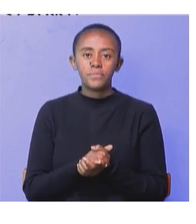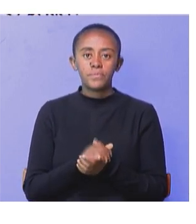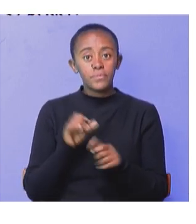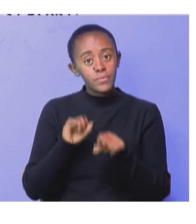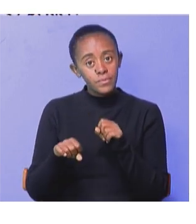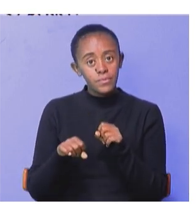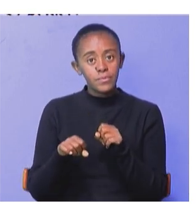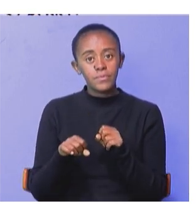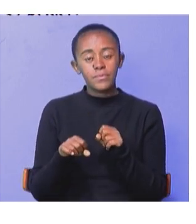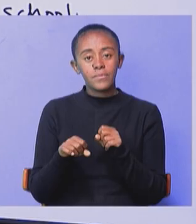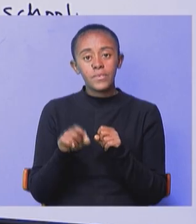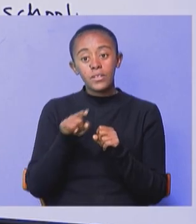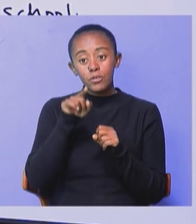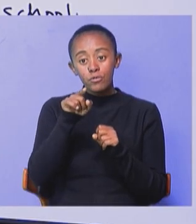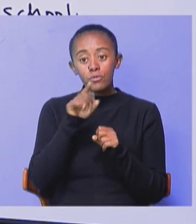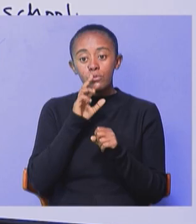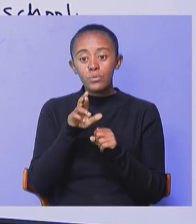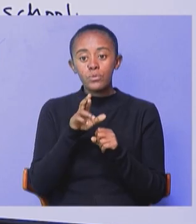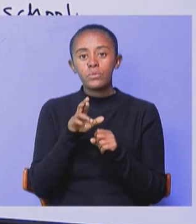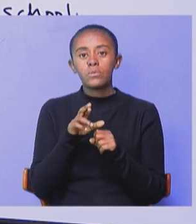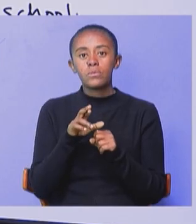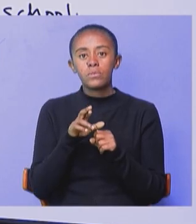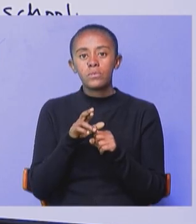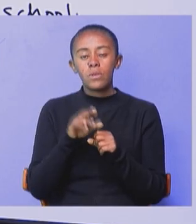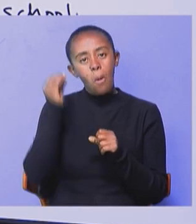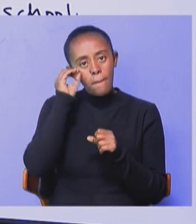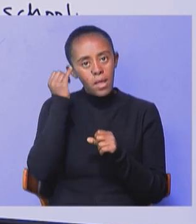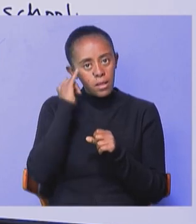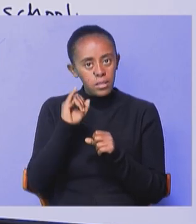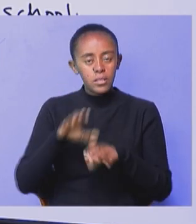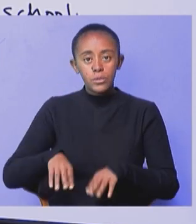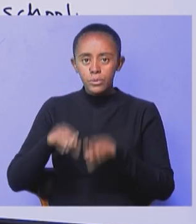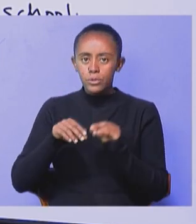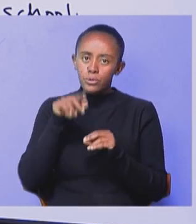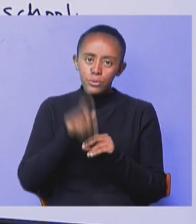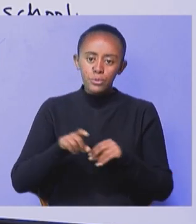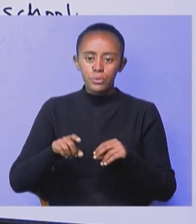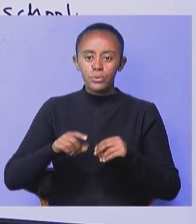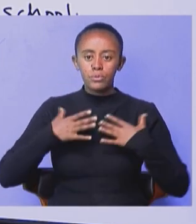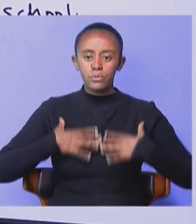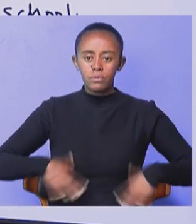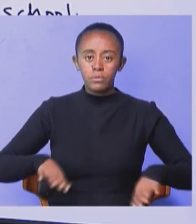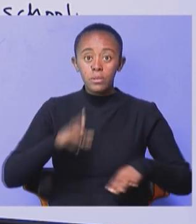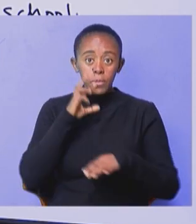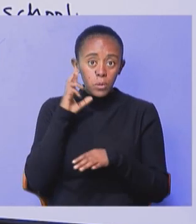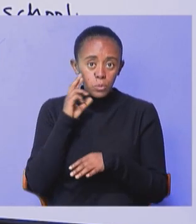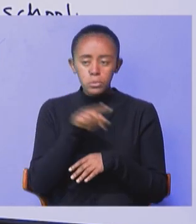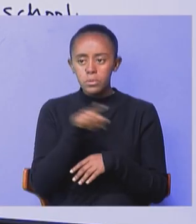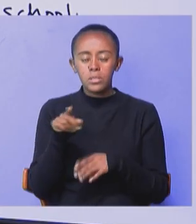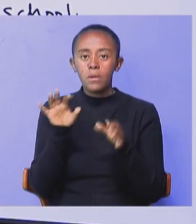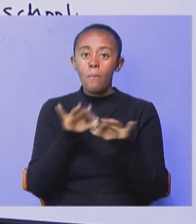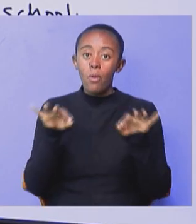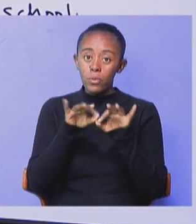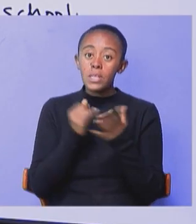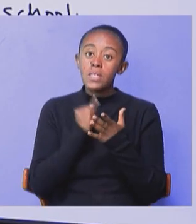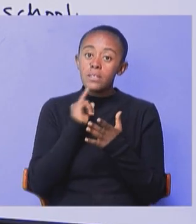So you are of the opinion that students should wear uniforms to school because they're important. And it